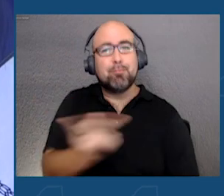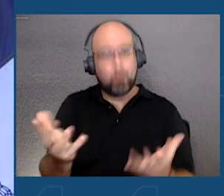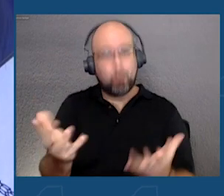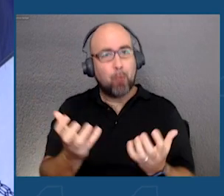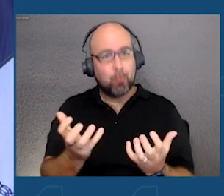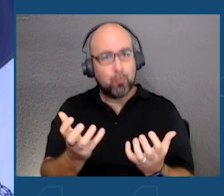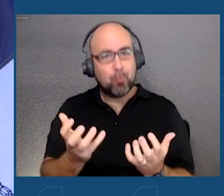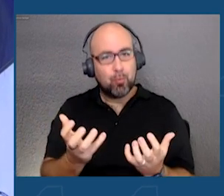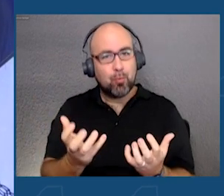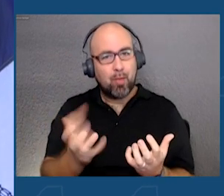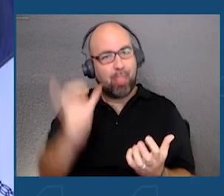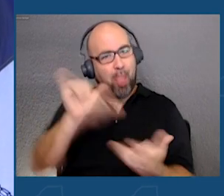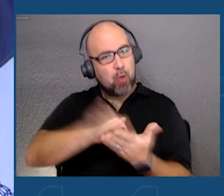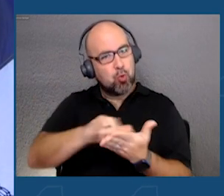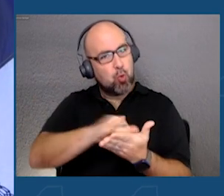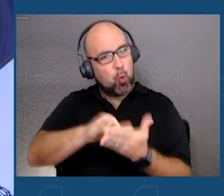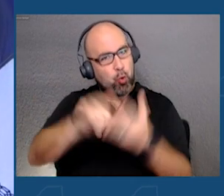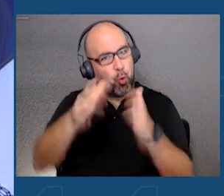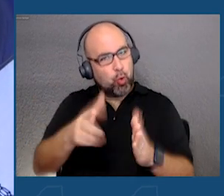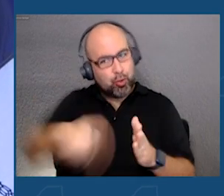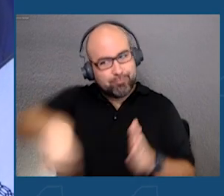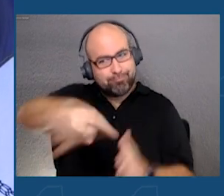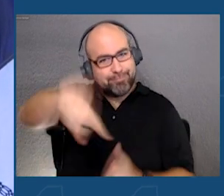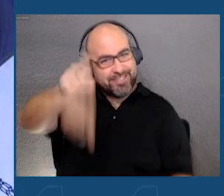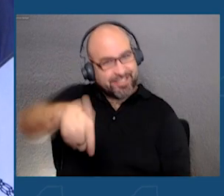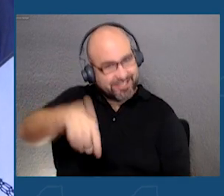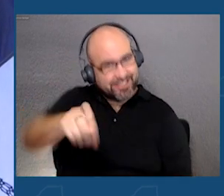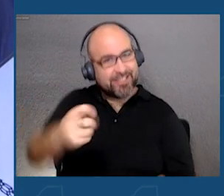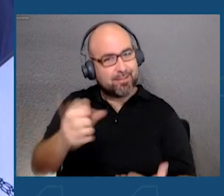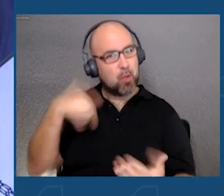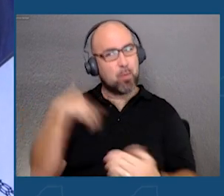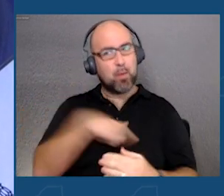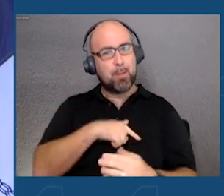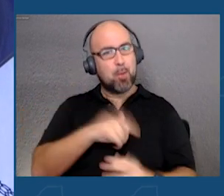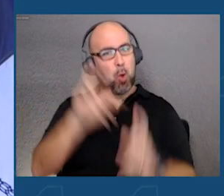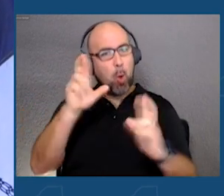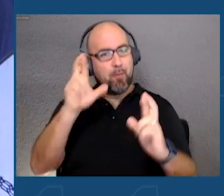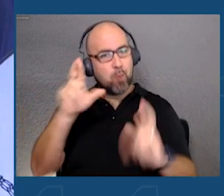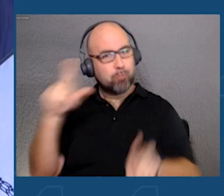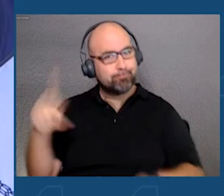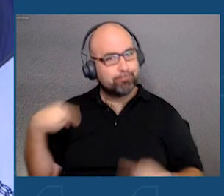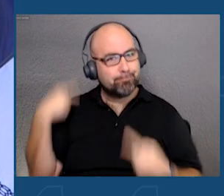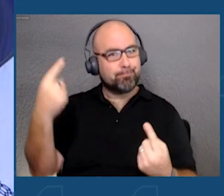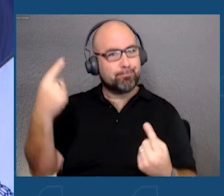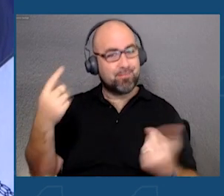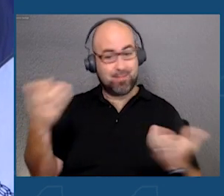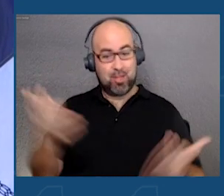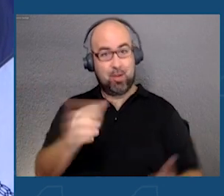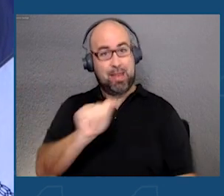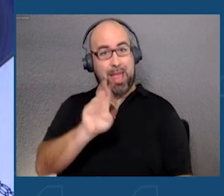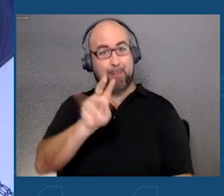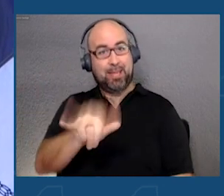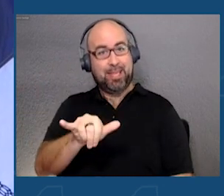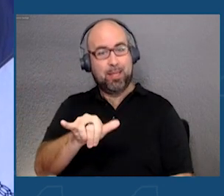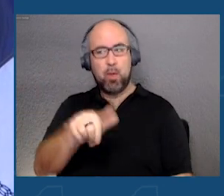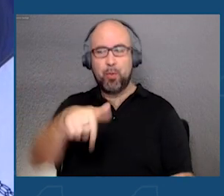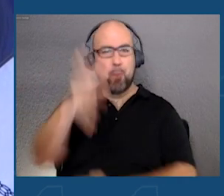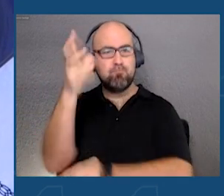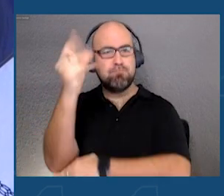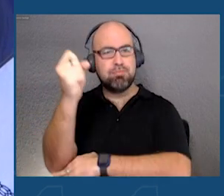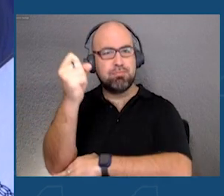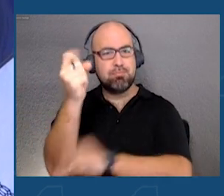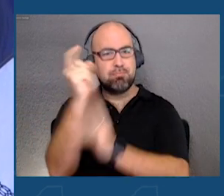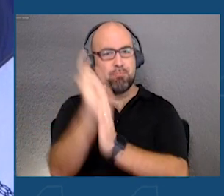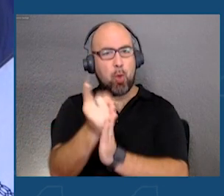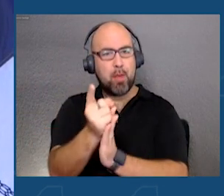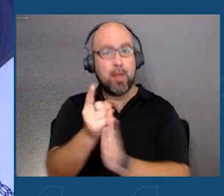Yorkers need, what we've been hoping for. In our Abney community, this moment is unprecedented, but not